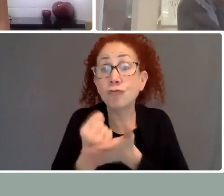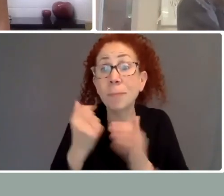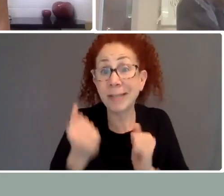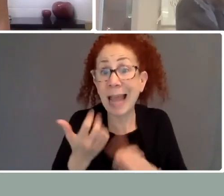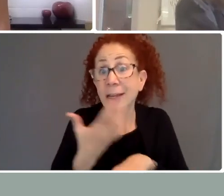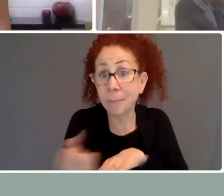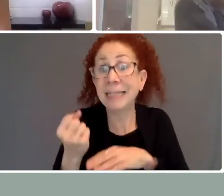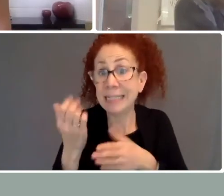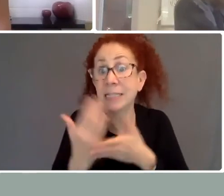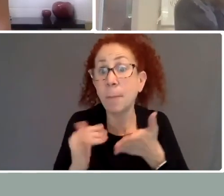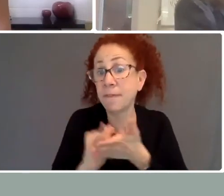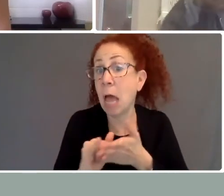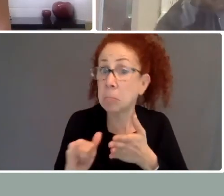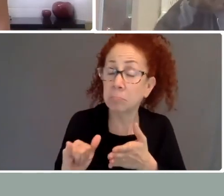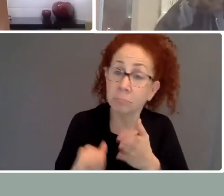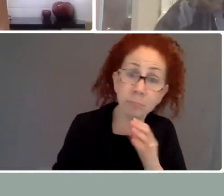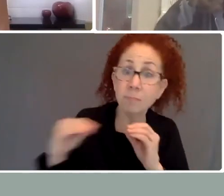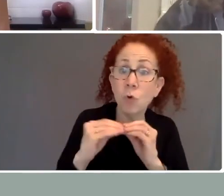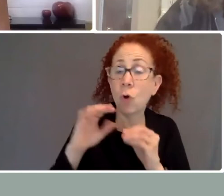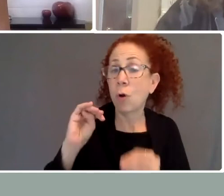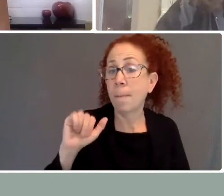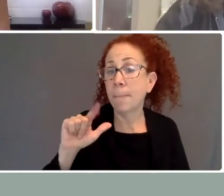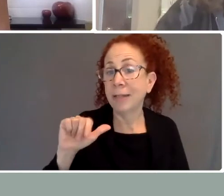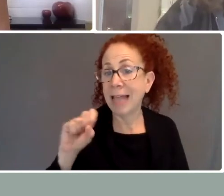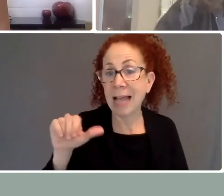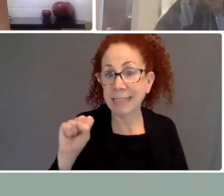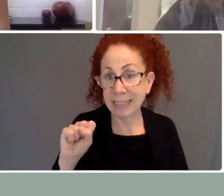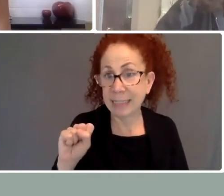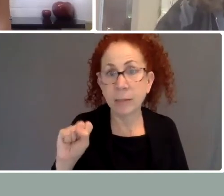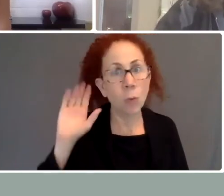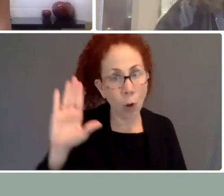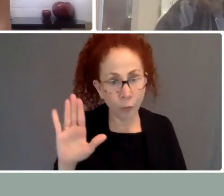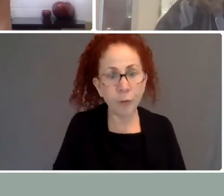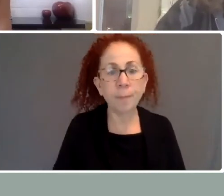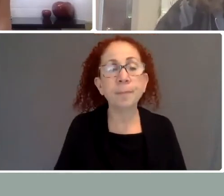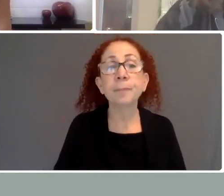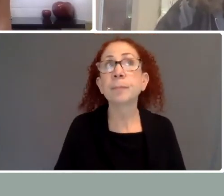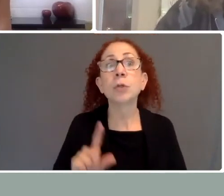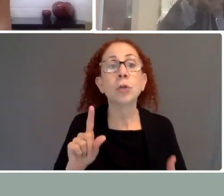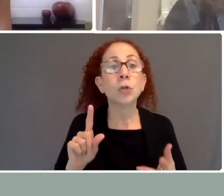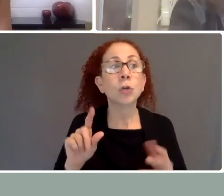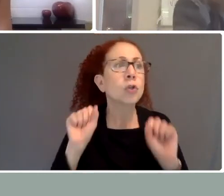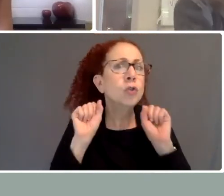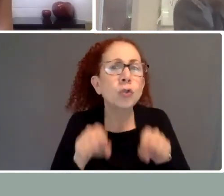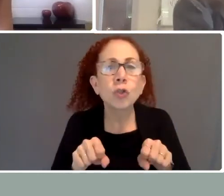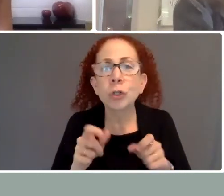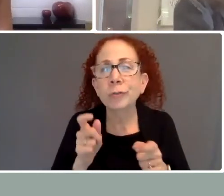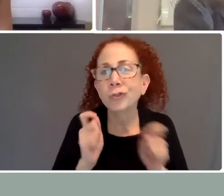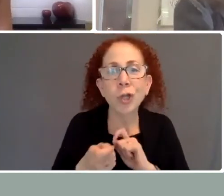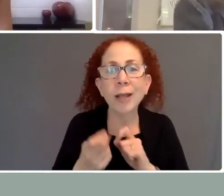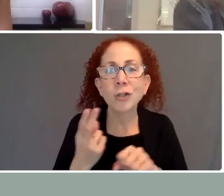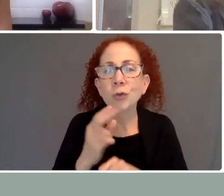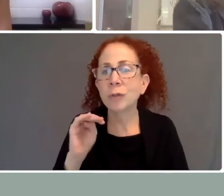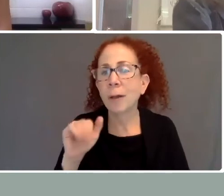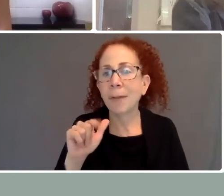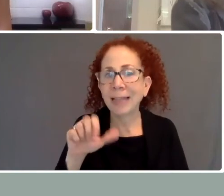magnesium levels a bit too. So molasses would be wonderful. You could do a play on this with like